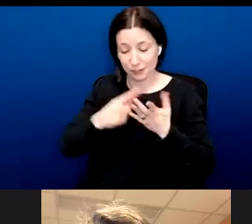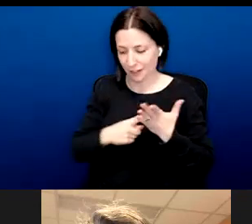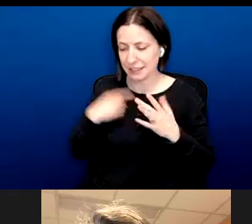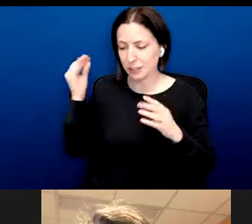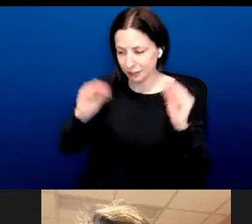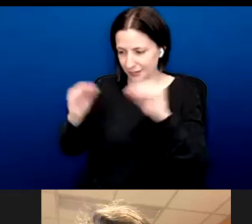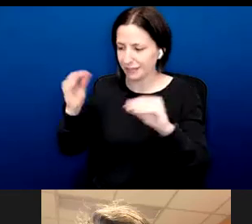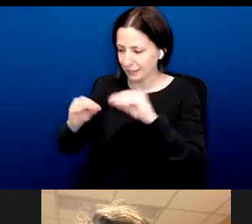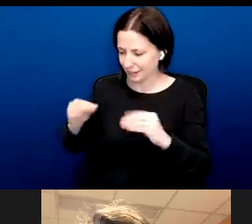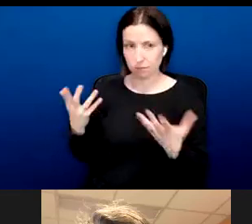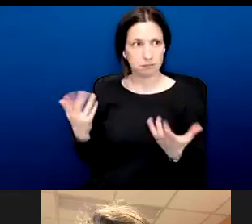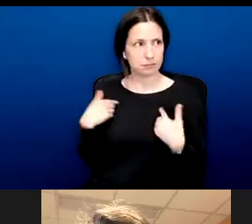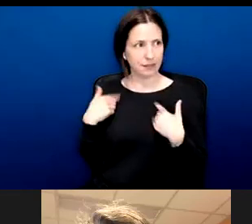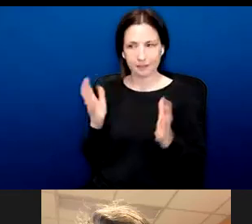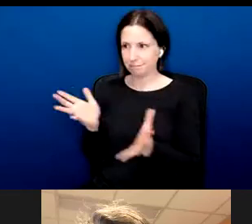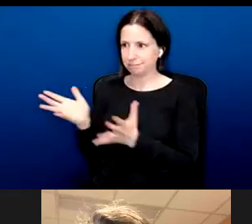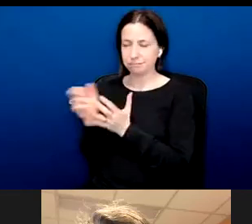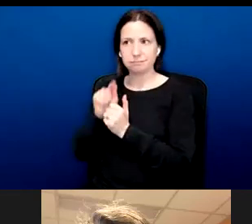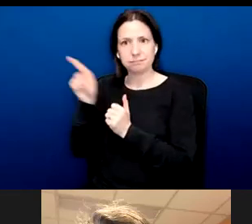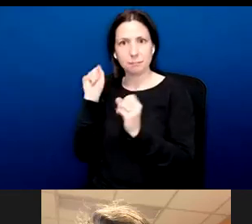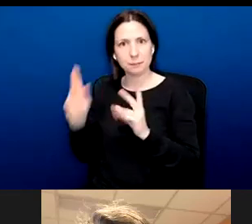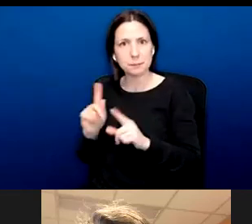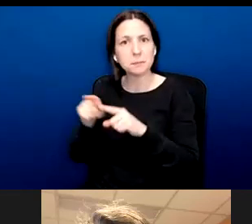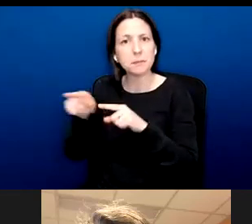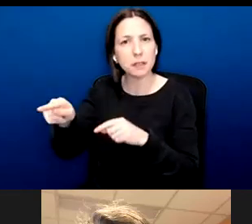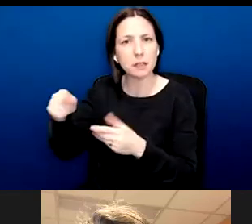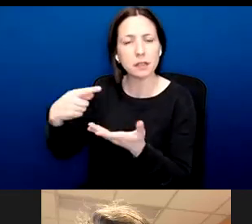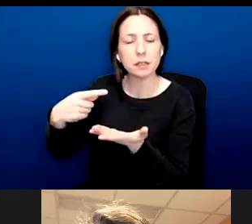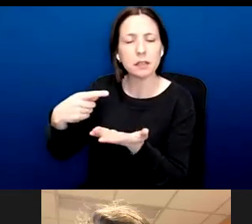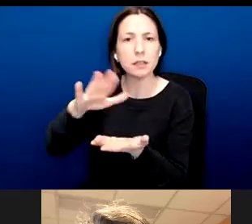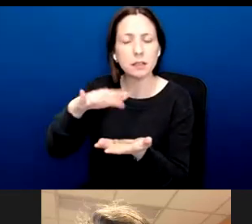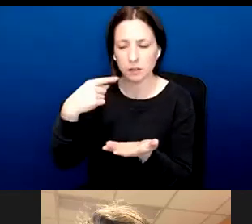having, when you think of,